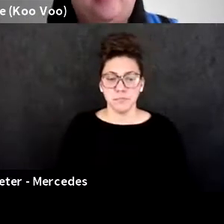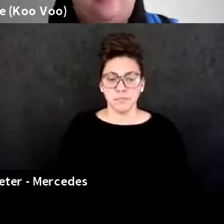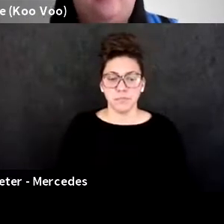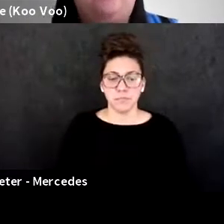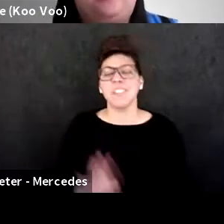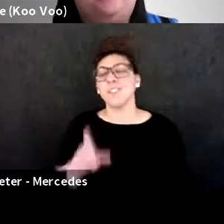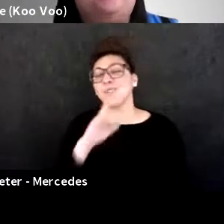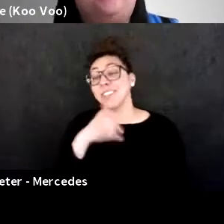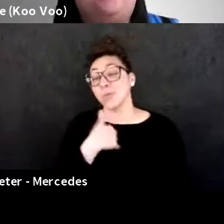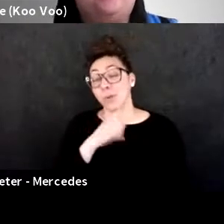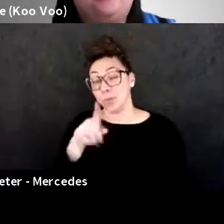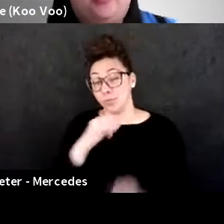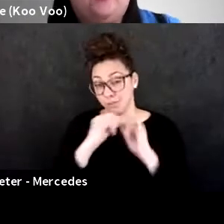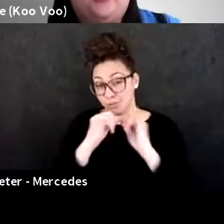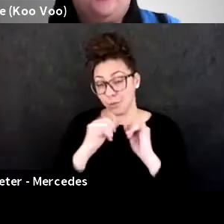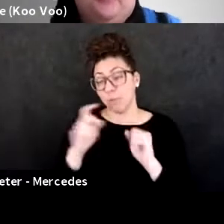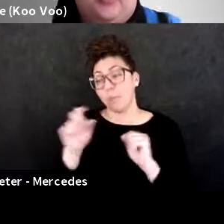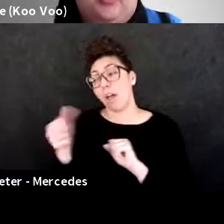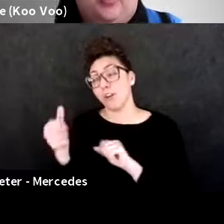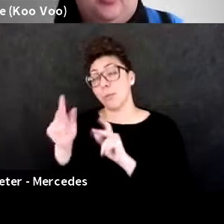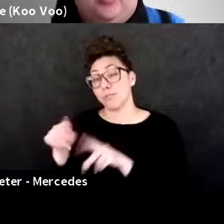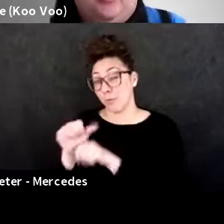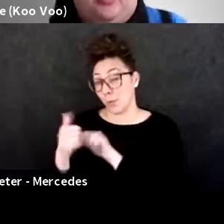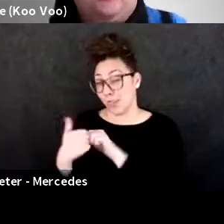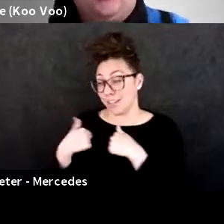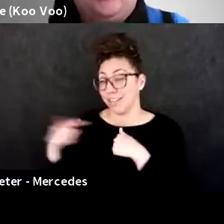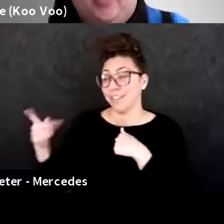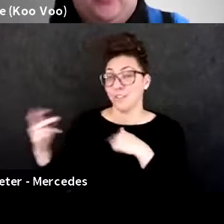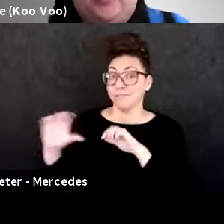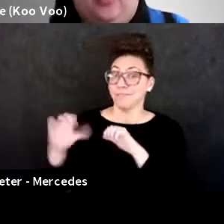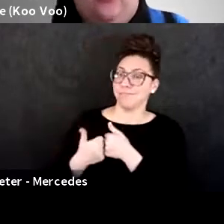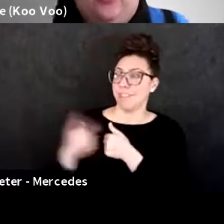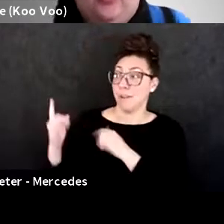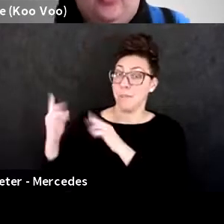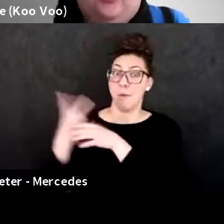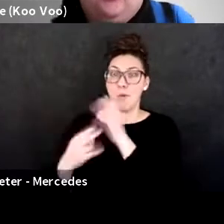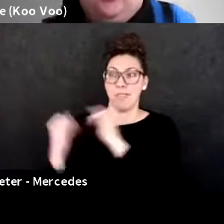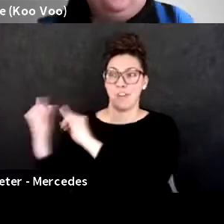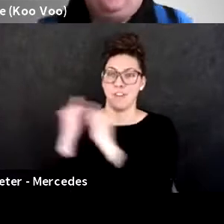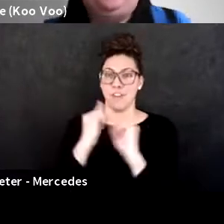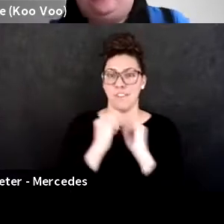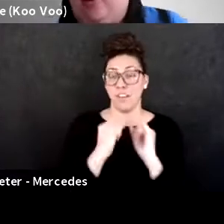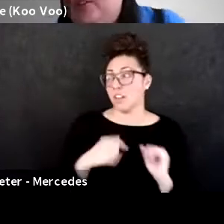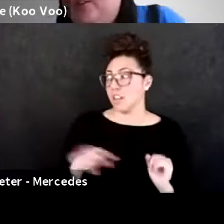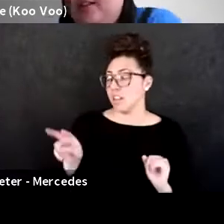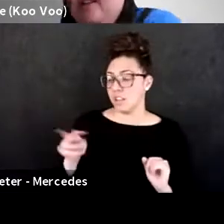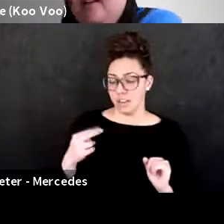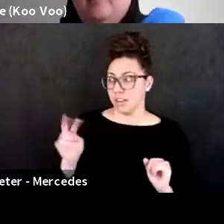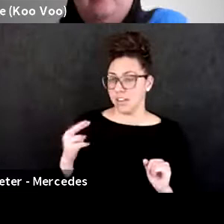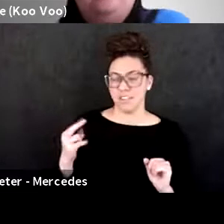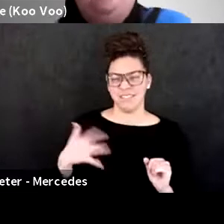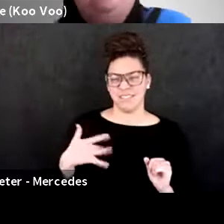colleagues. And so you have to remember, you know, like as much as they have something to offer, you know, you have something to offer as